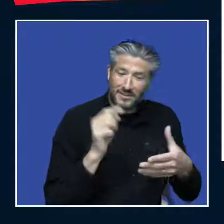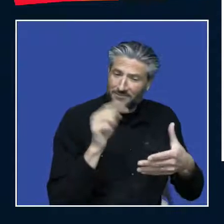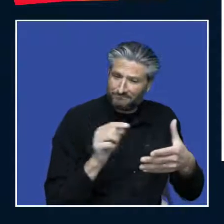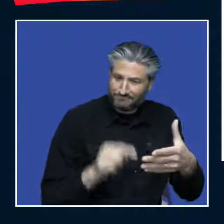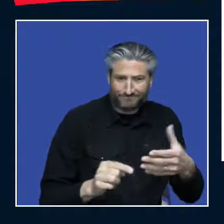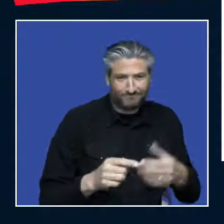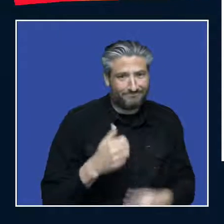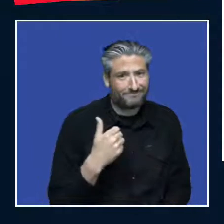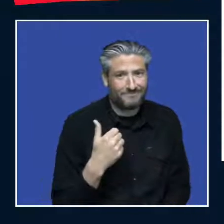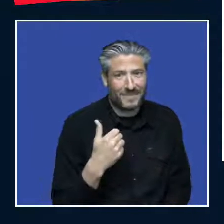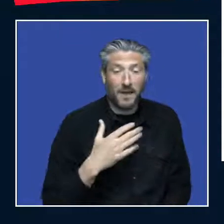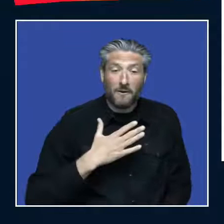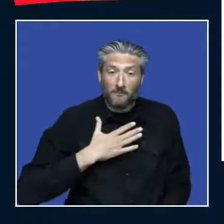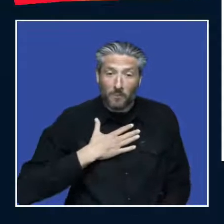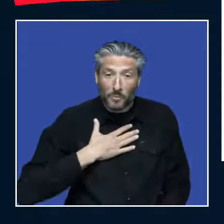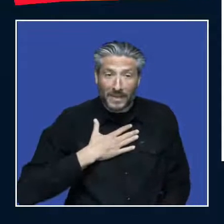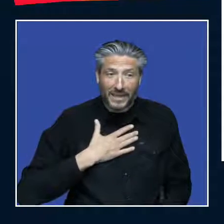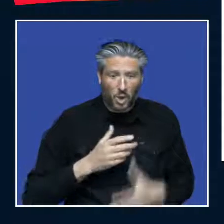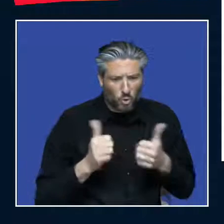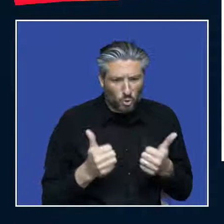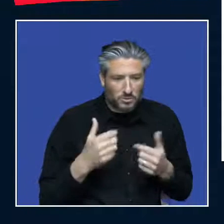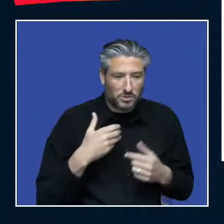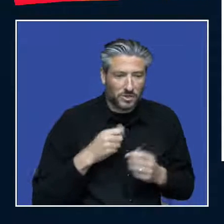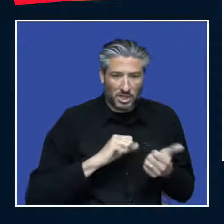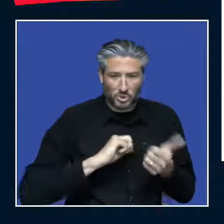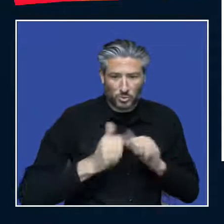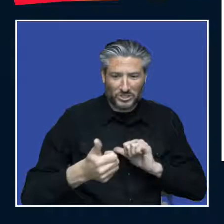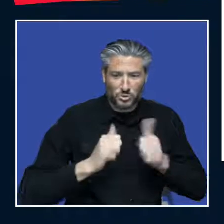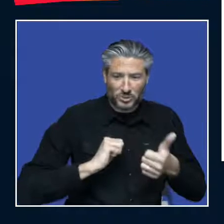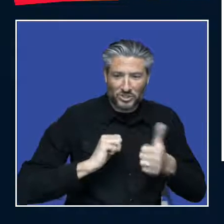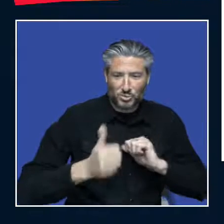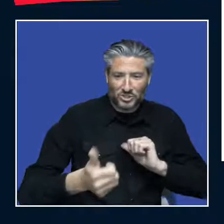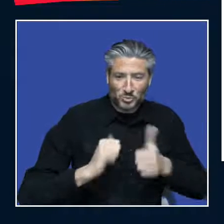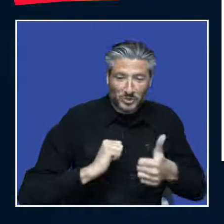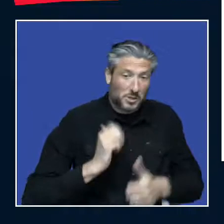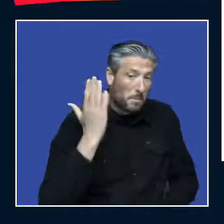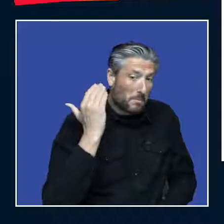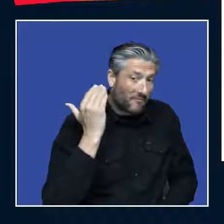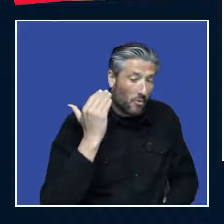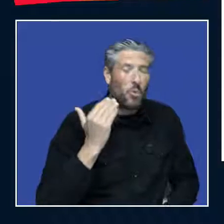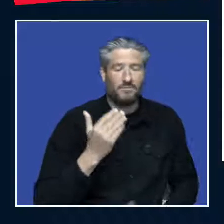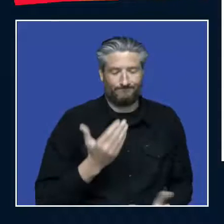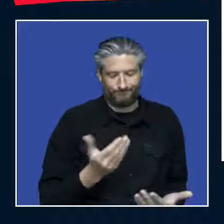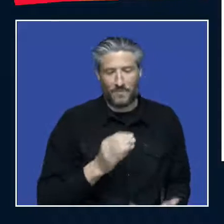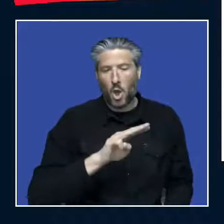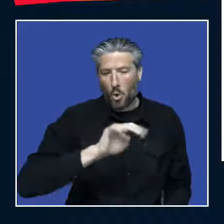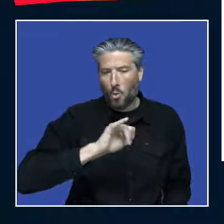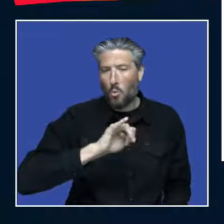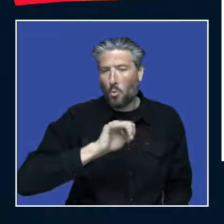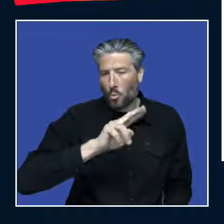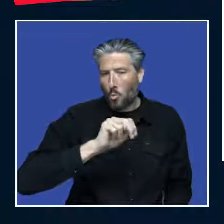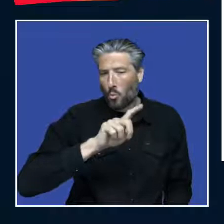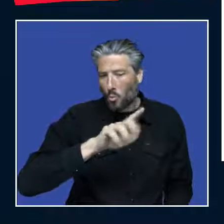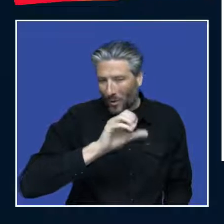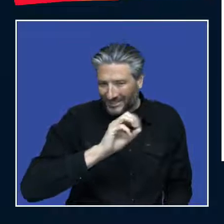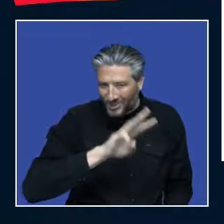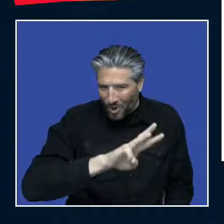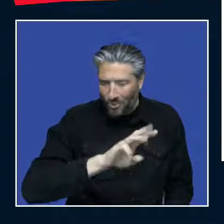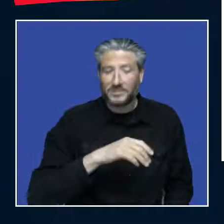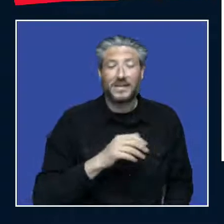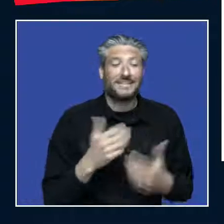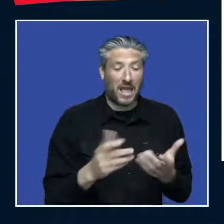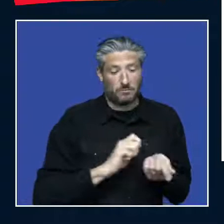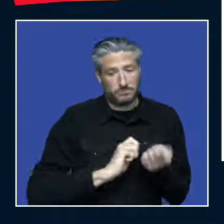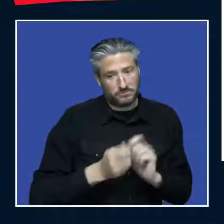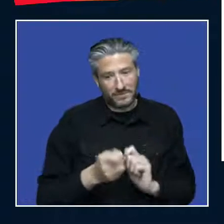for me because I'm switching all the time. I do have a Windows machine. Now I'm on a Mac, and I also do have Windows servers and Linux servers. So it's